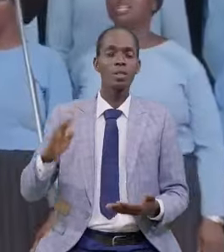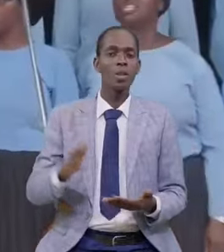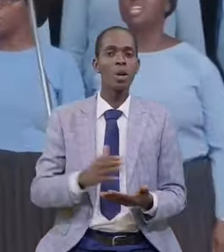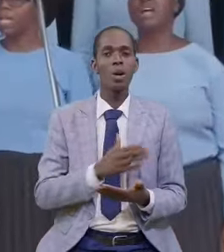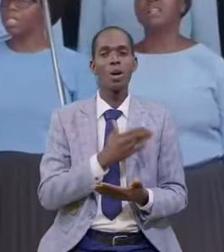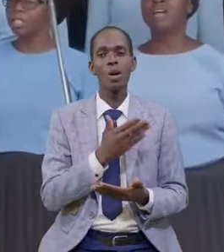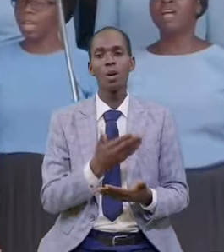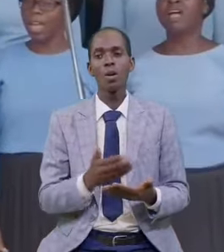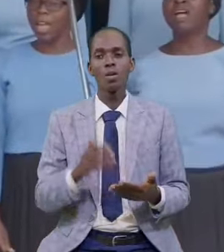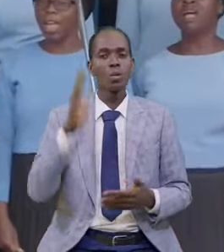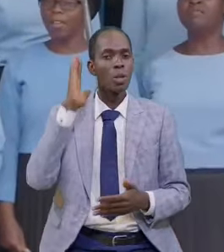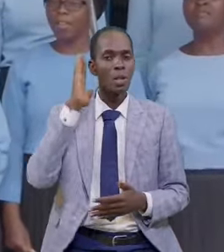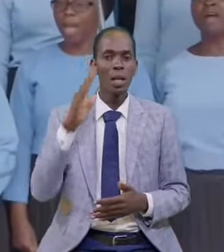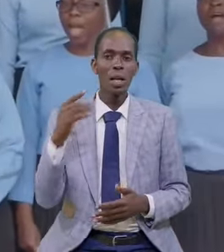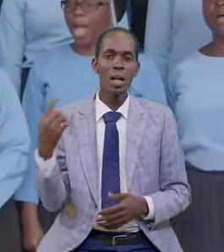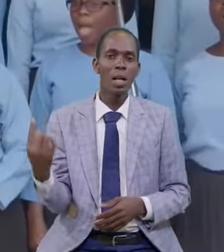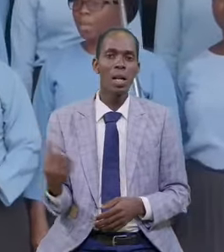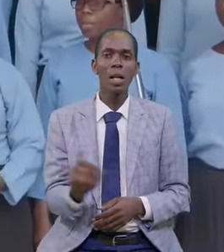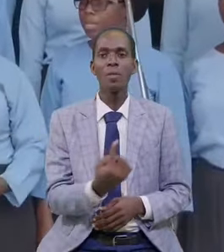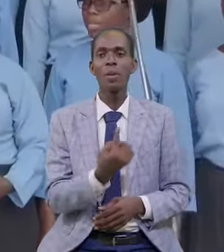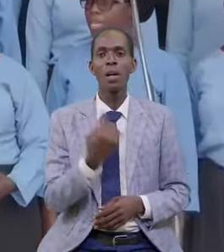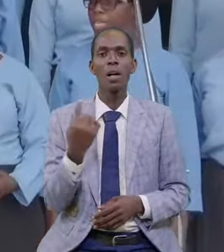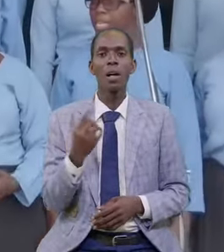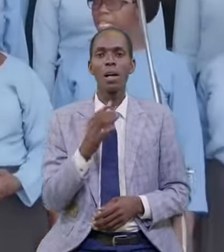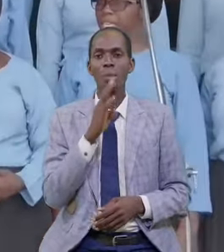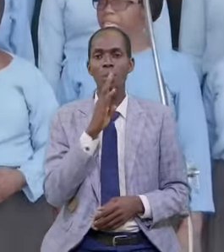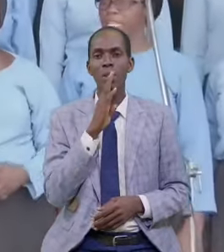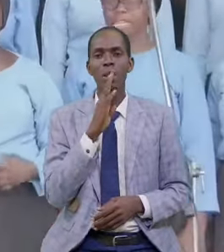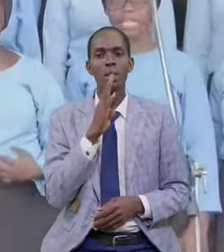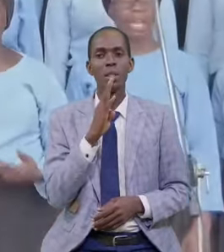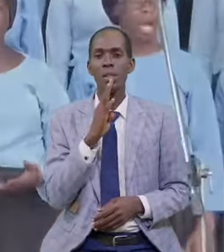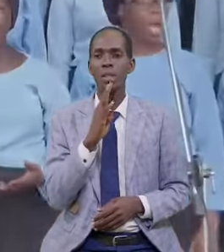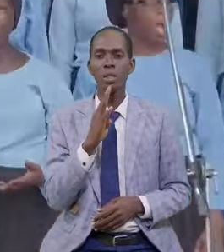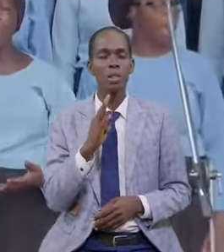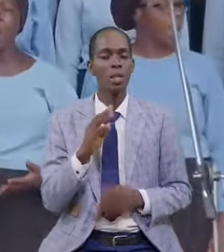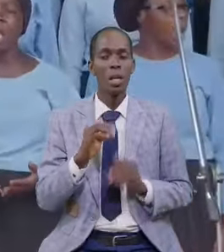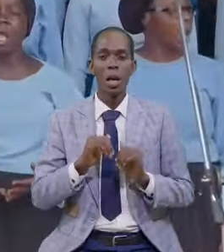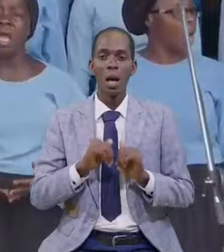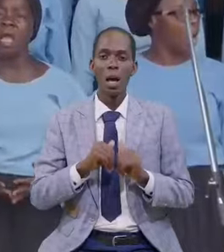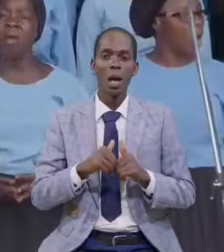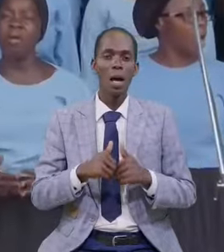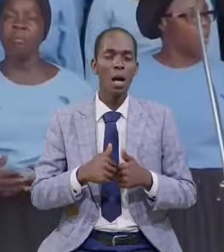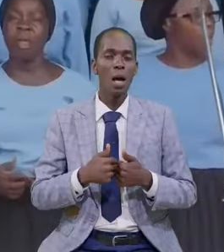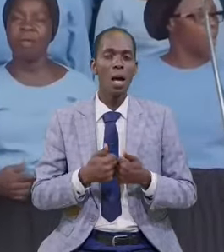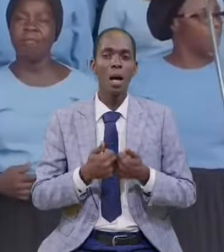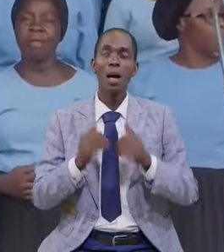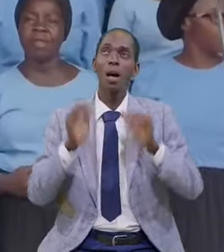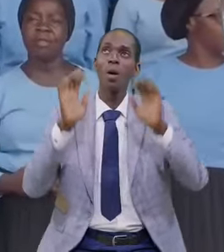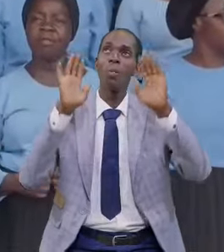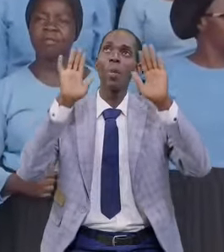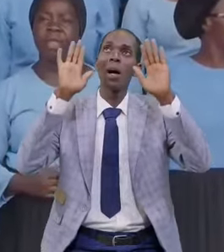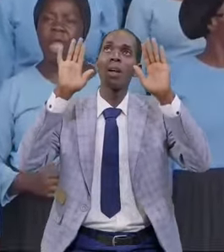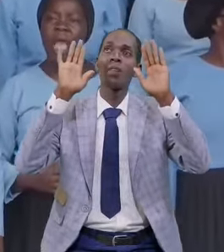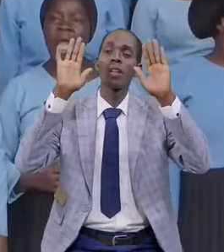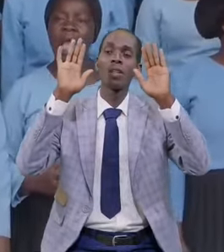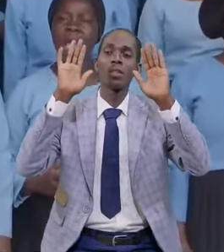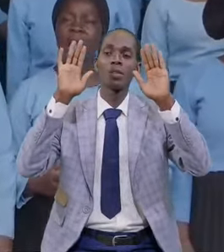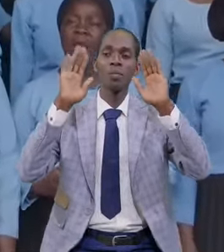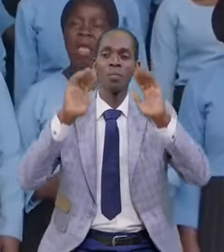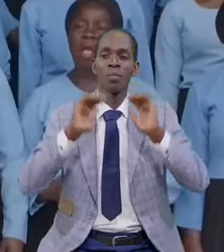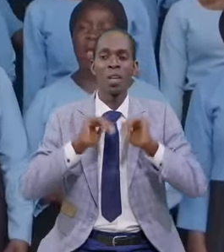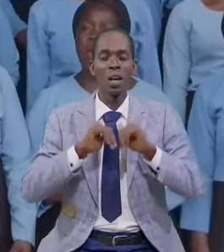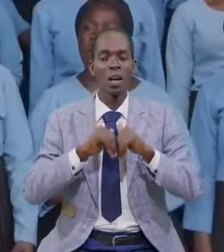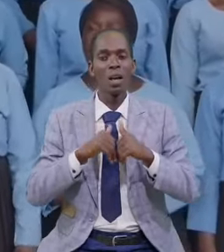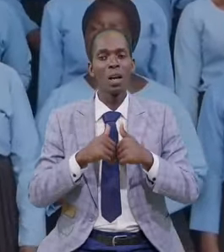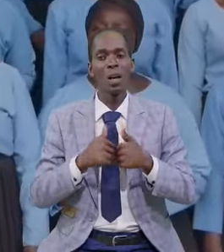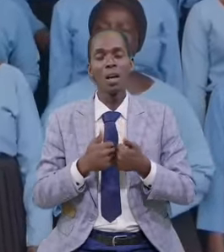song shall be we're singing my